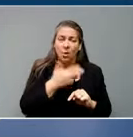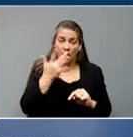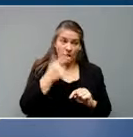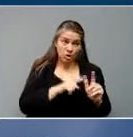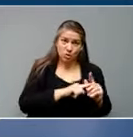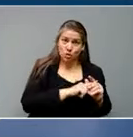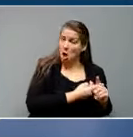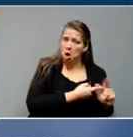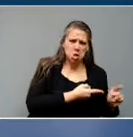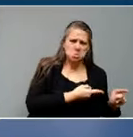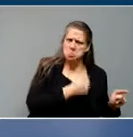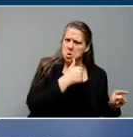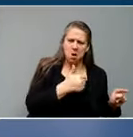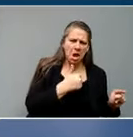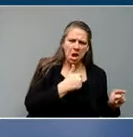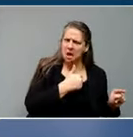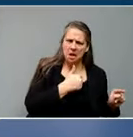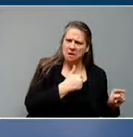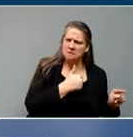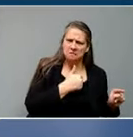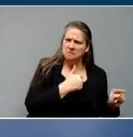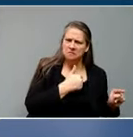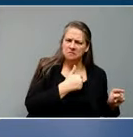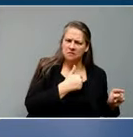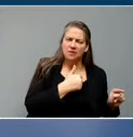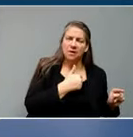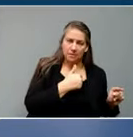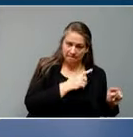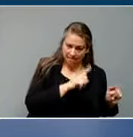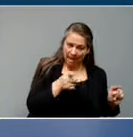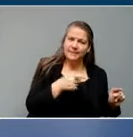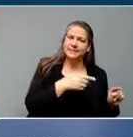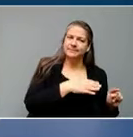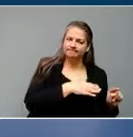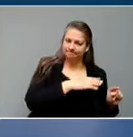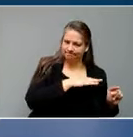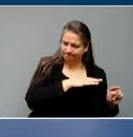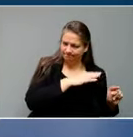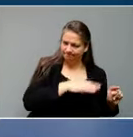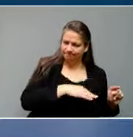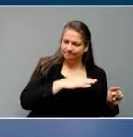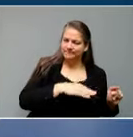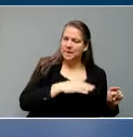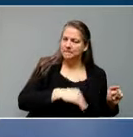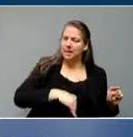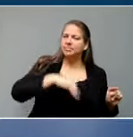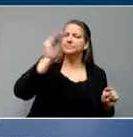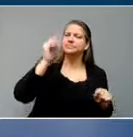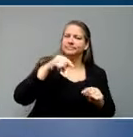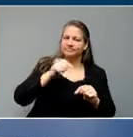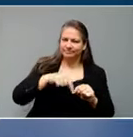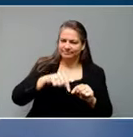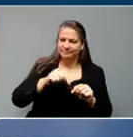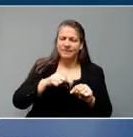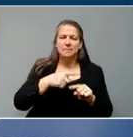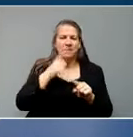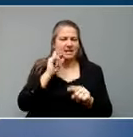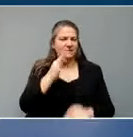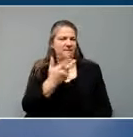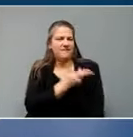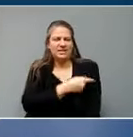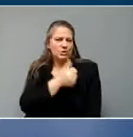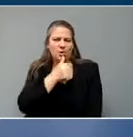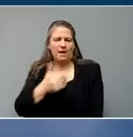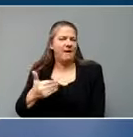where we started seeing the blunt in many ways of the vaccines themselves, and